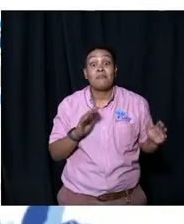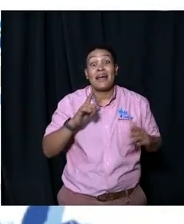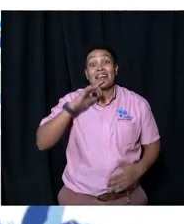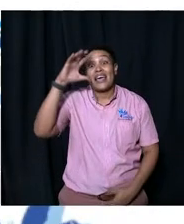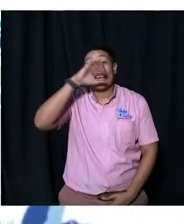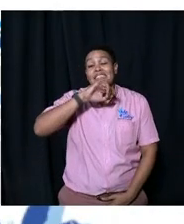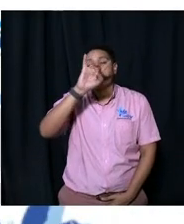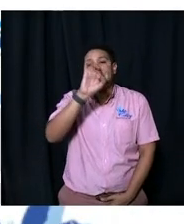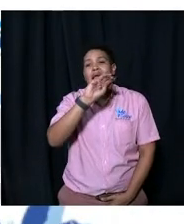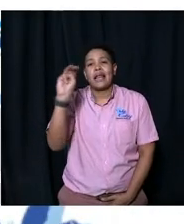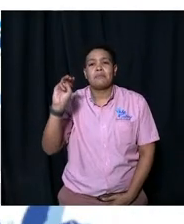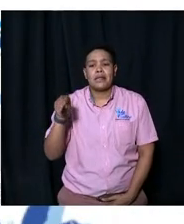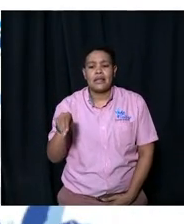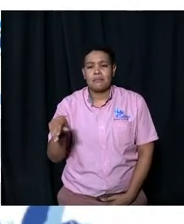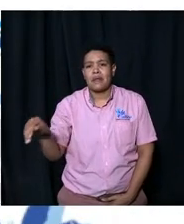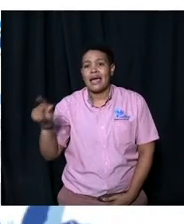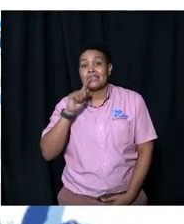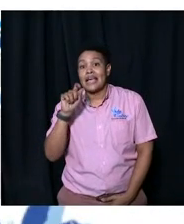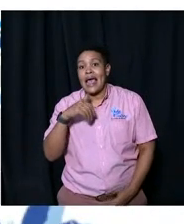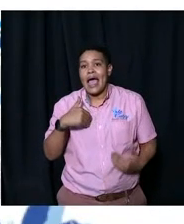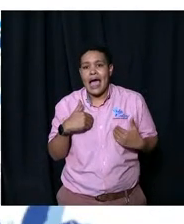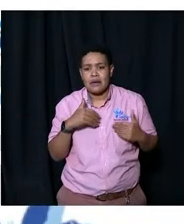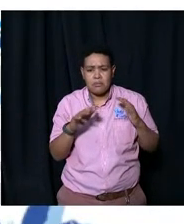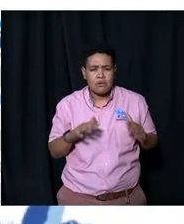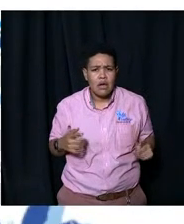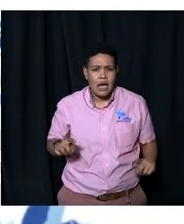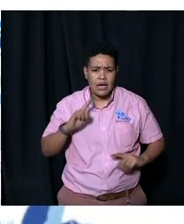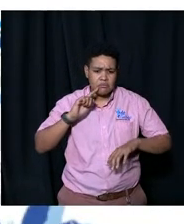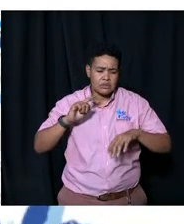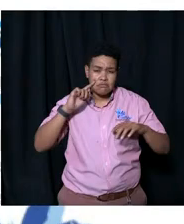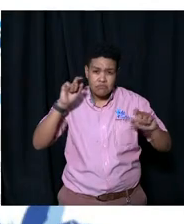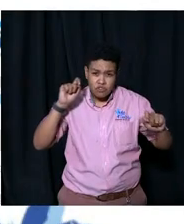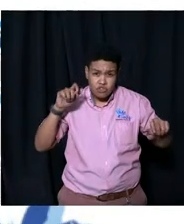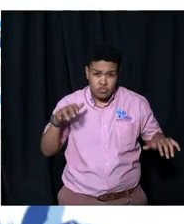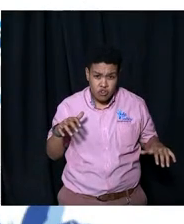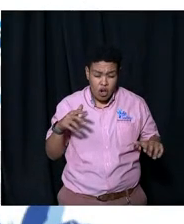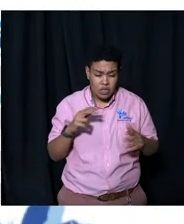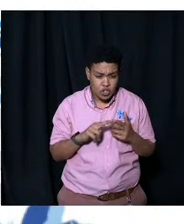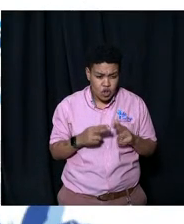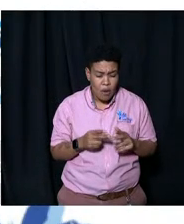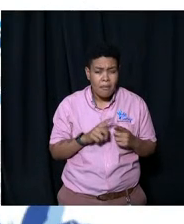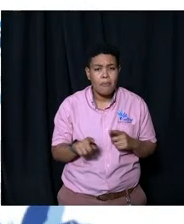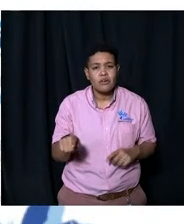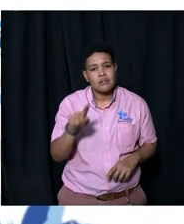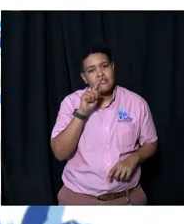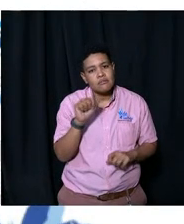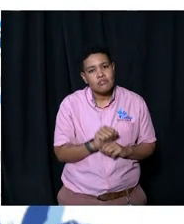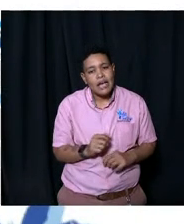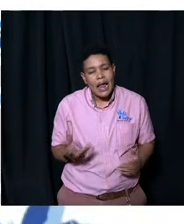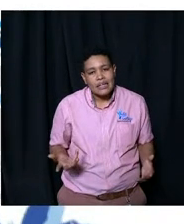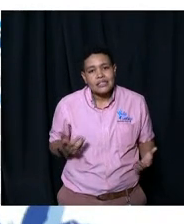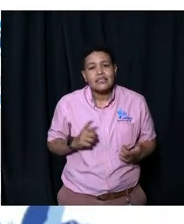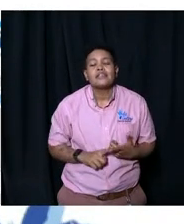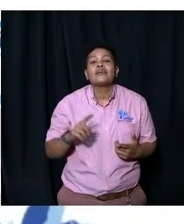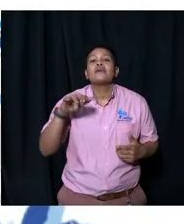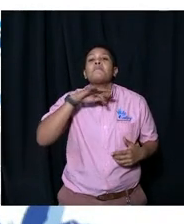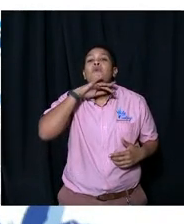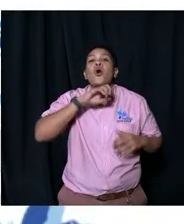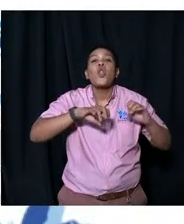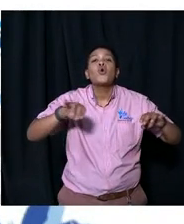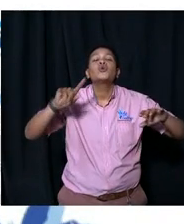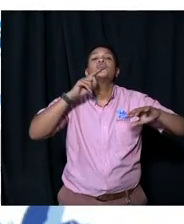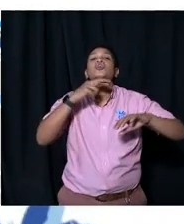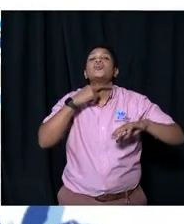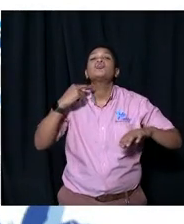8 million plant and animal species. And this might be a startling figure, but this is a reality. Pollution also threatens